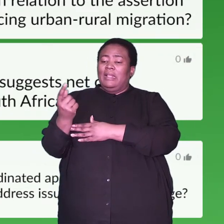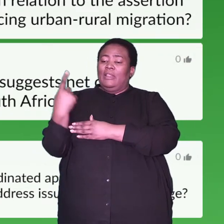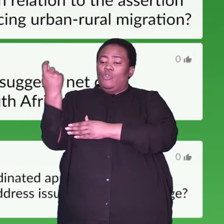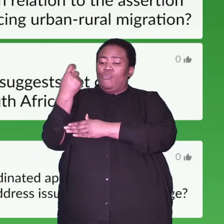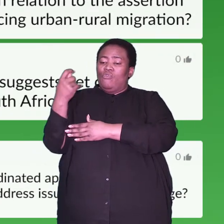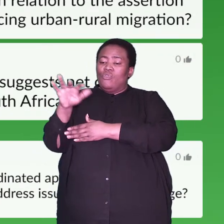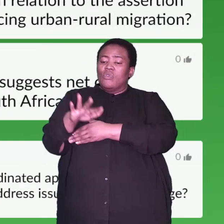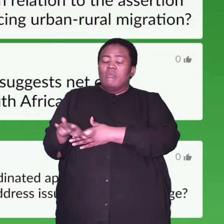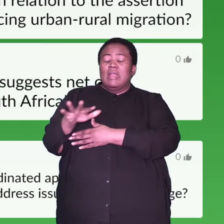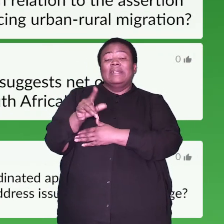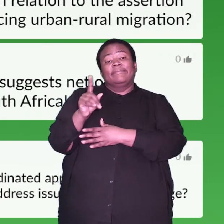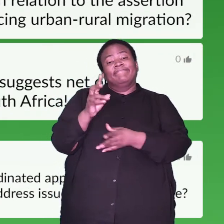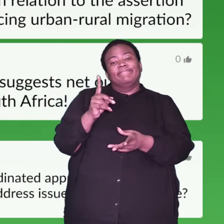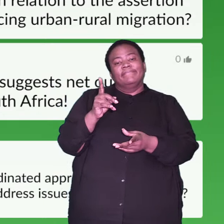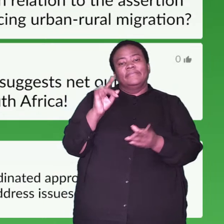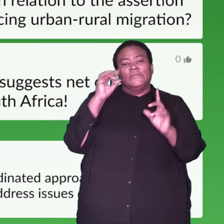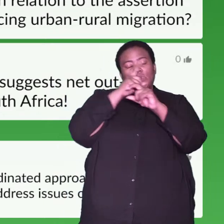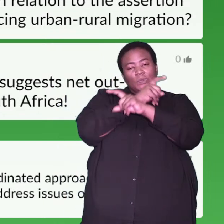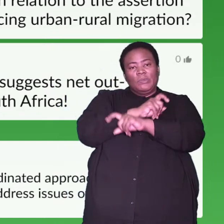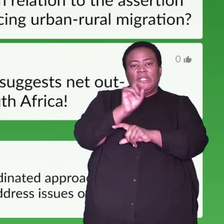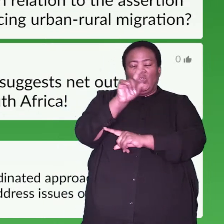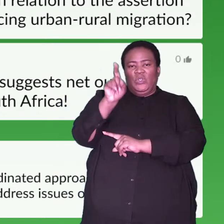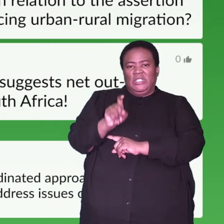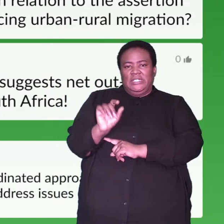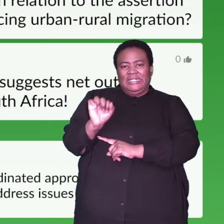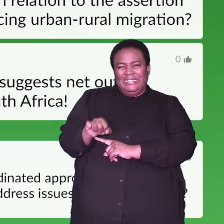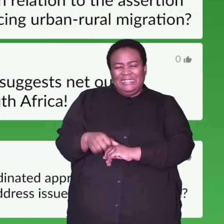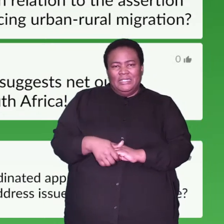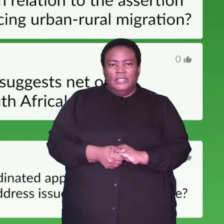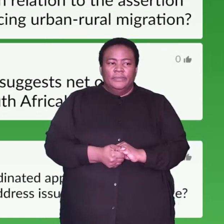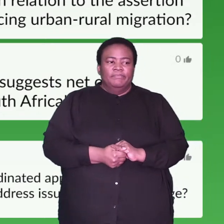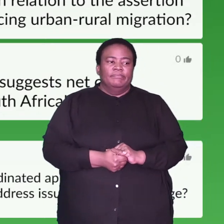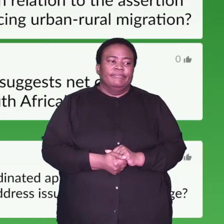complicated question. Well,